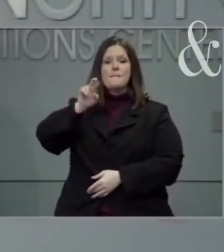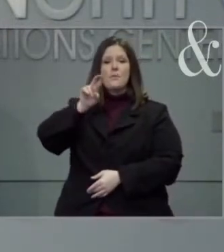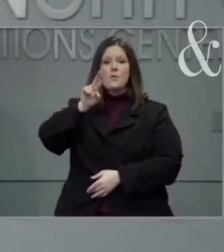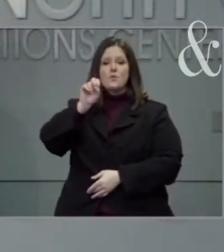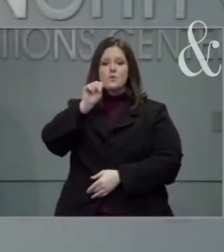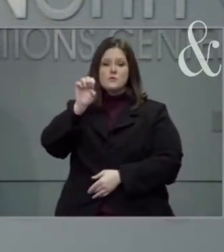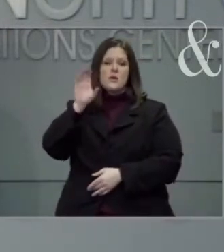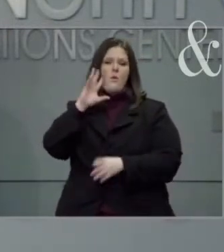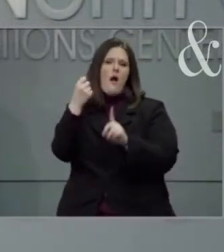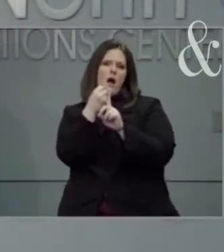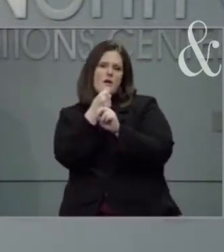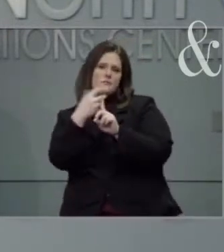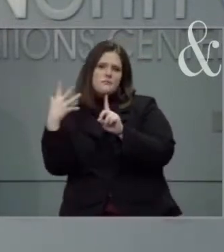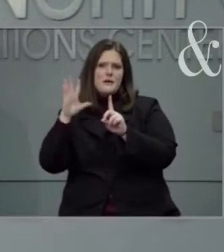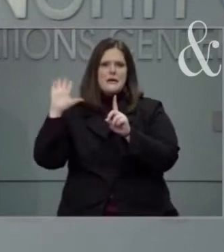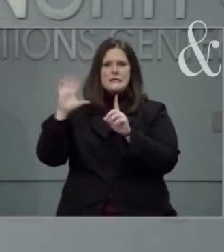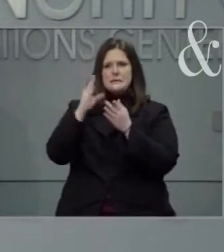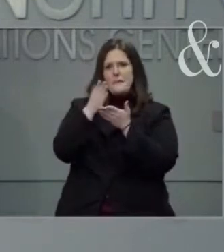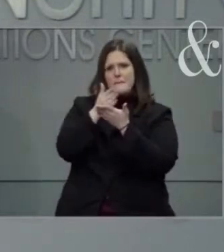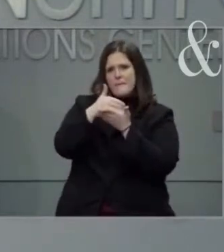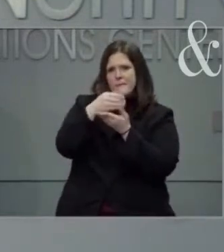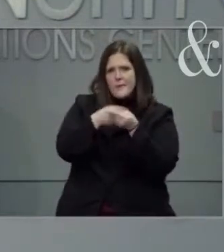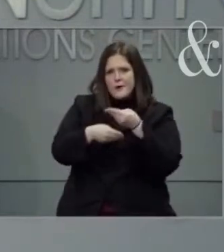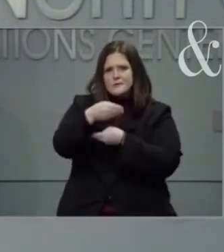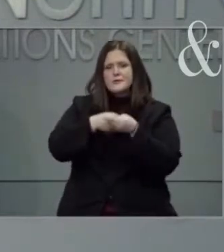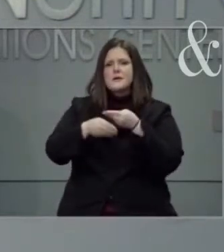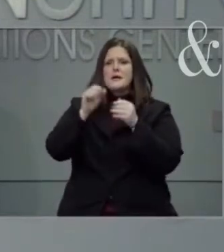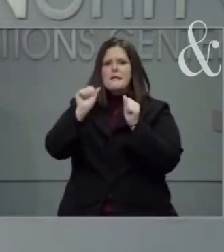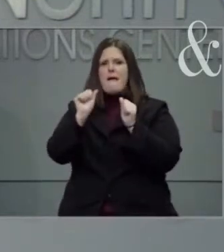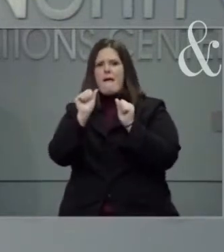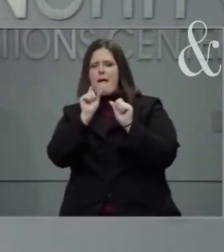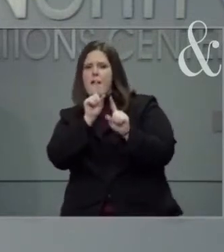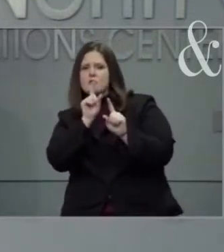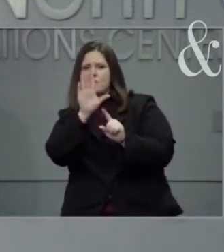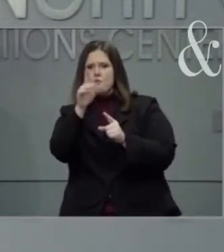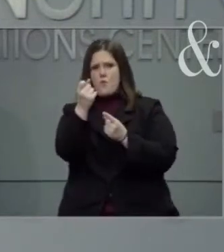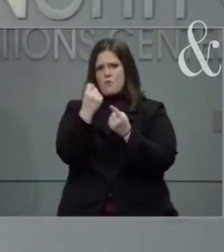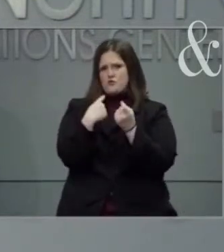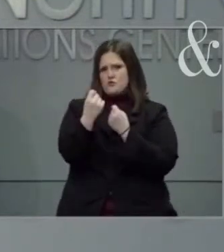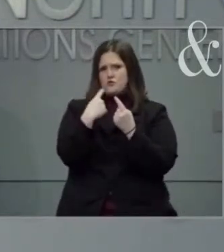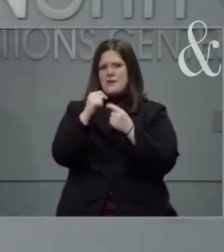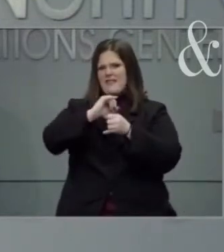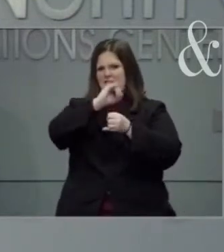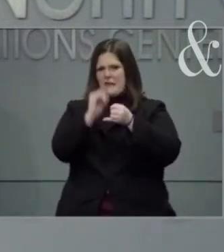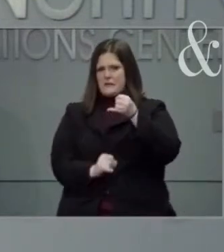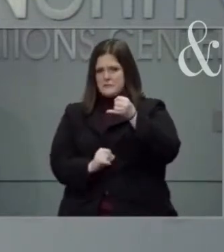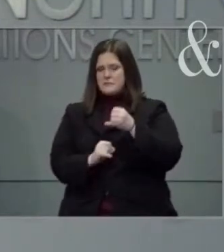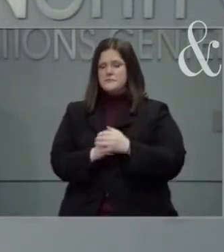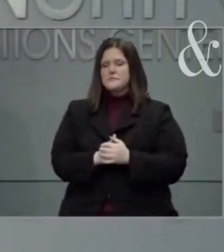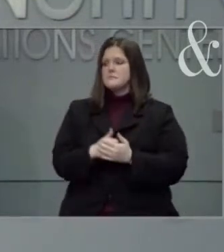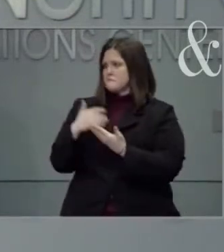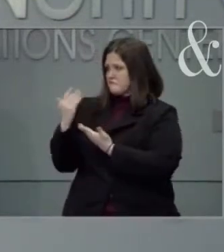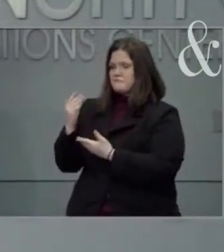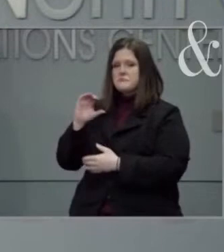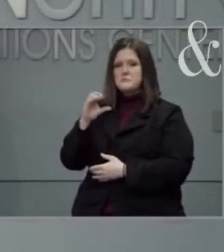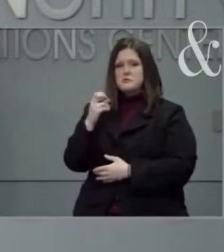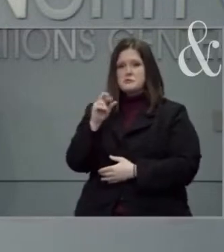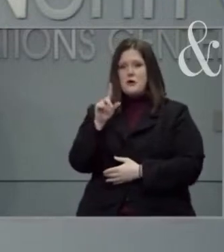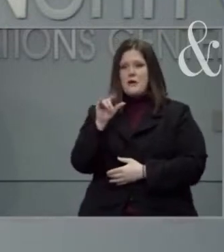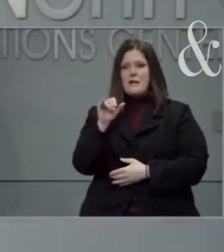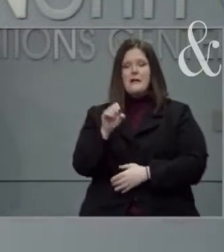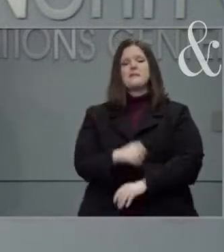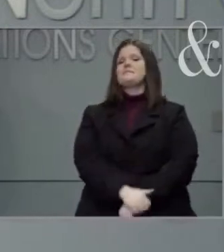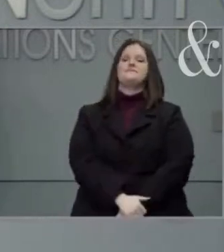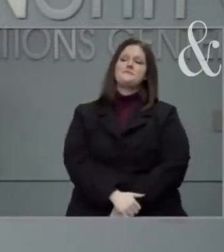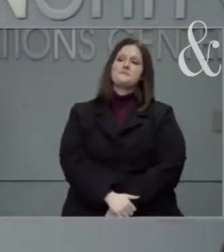we're proposing. And I know he'll be available for more budget questions at the end of the presentation. So, Charlie.